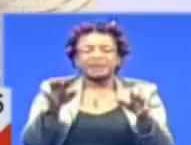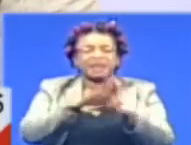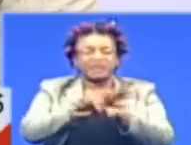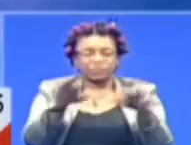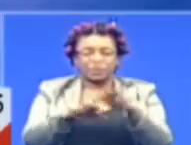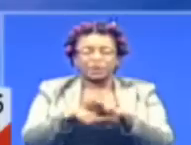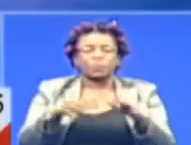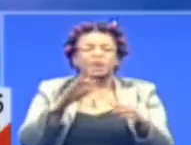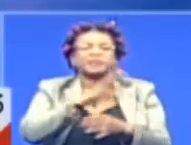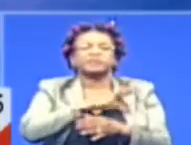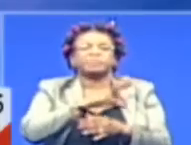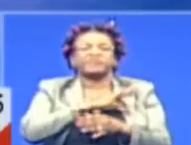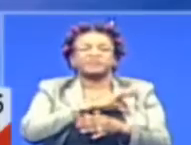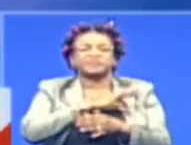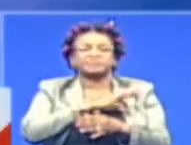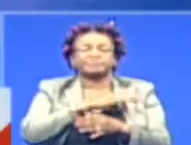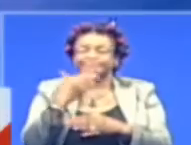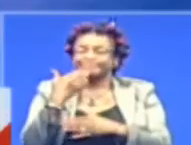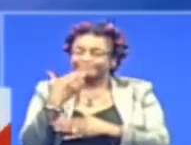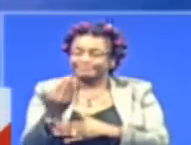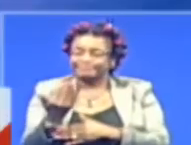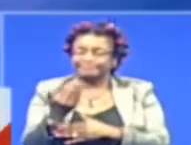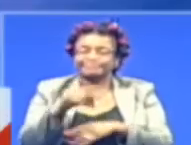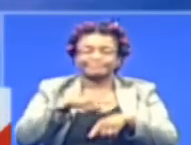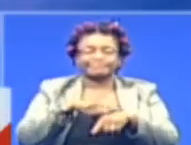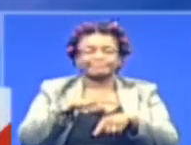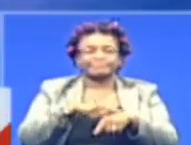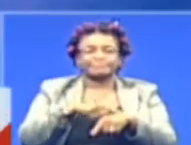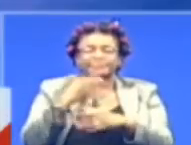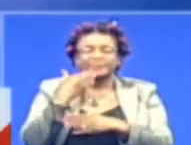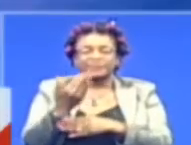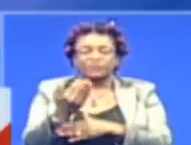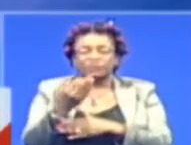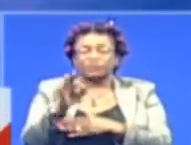thank you for your time, Honorable Kareke Mbiuki, who is also the chairperson of the Environment Committee and also the member.